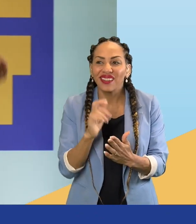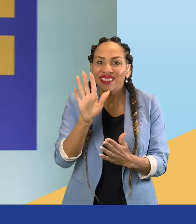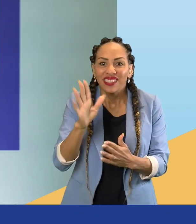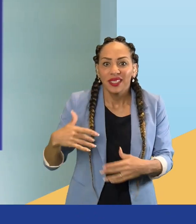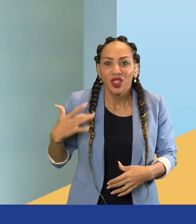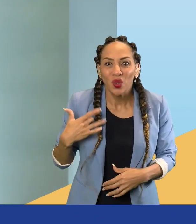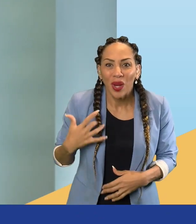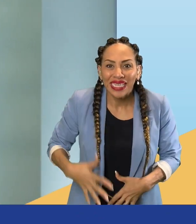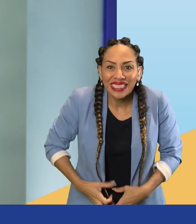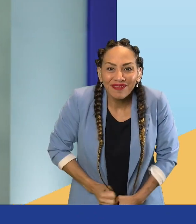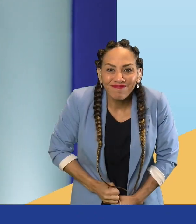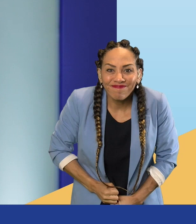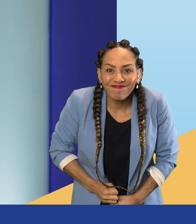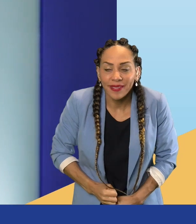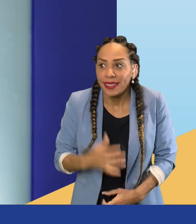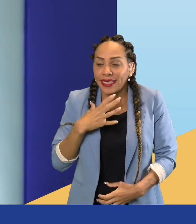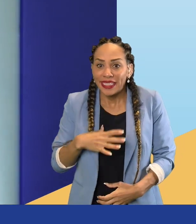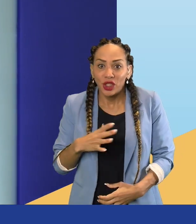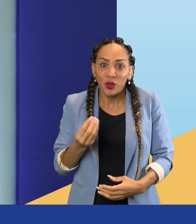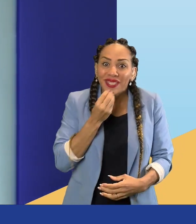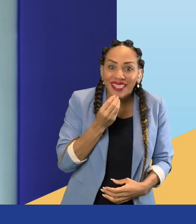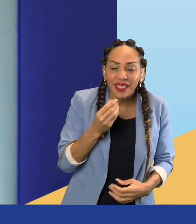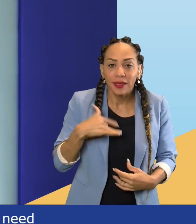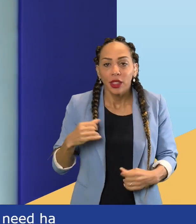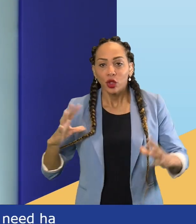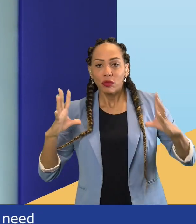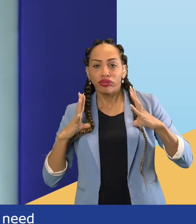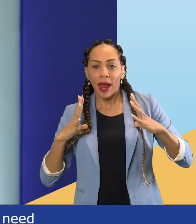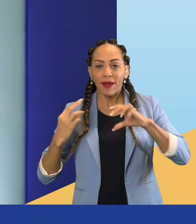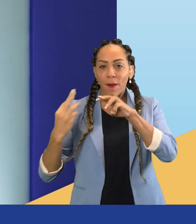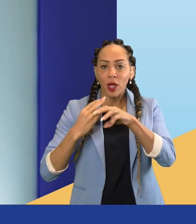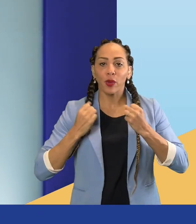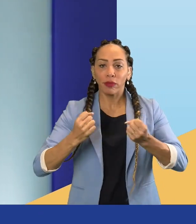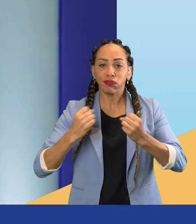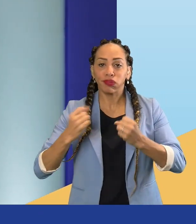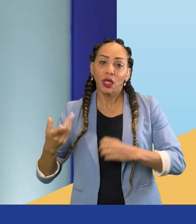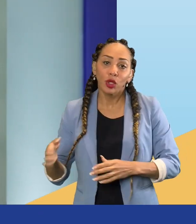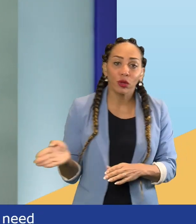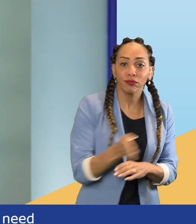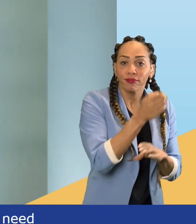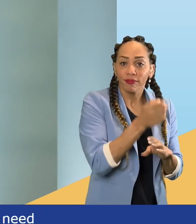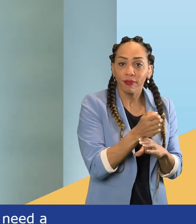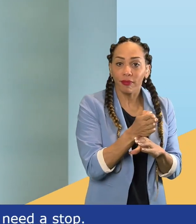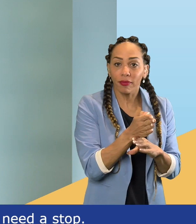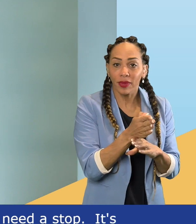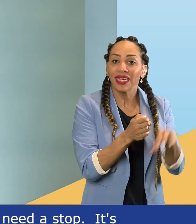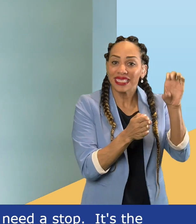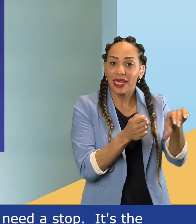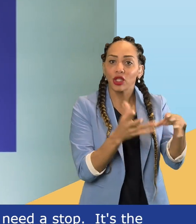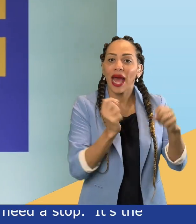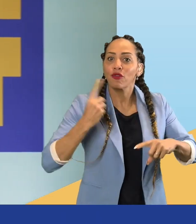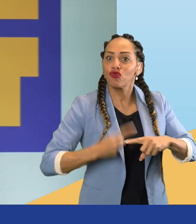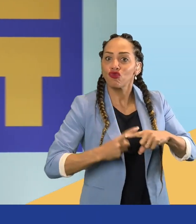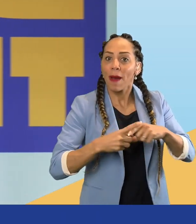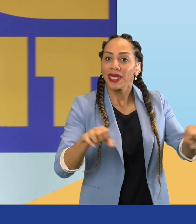It's the perfect time to plug your car in and charge. And if you're at a public charging station, you can rapid charge your car, most of them now in under an hour.